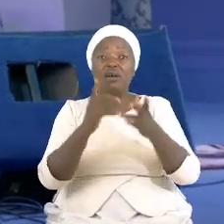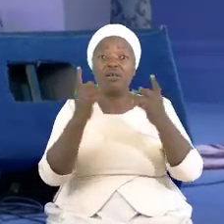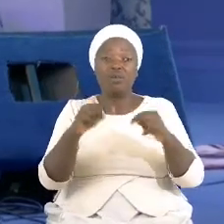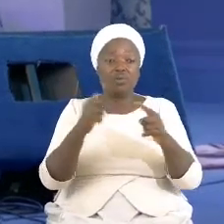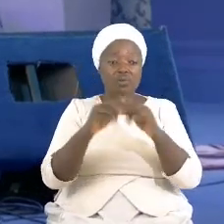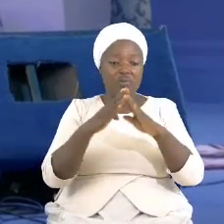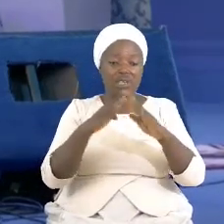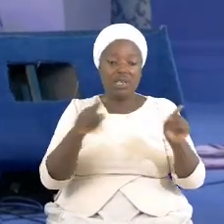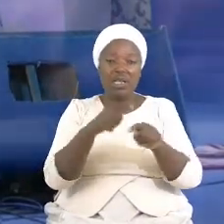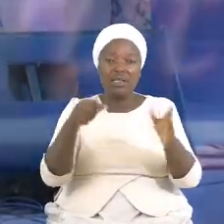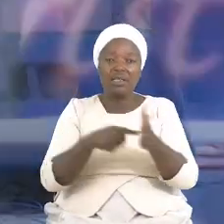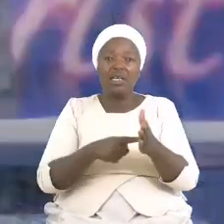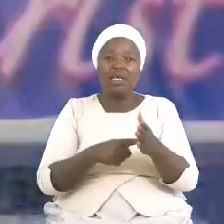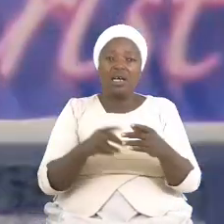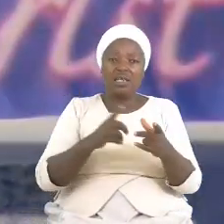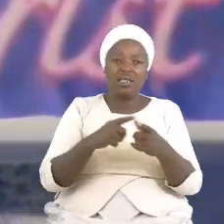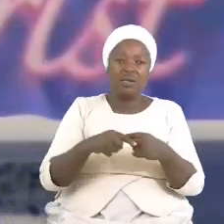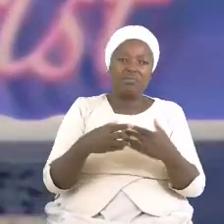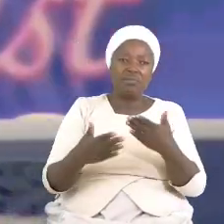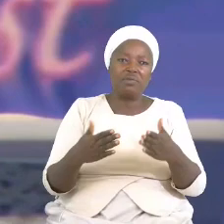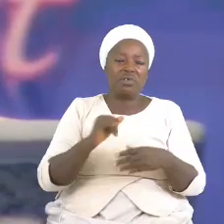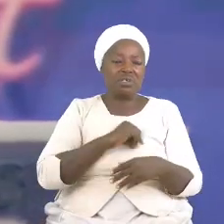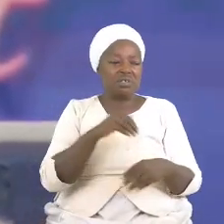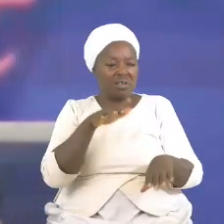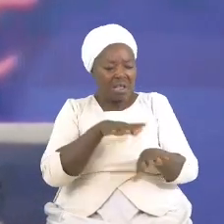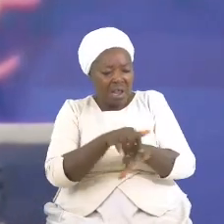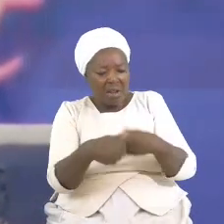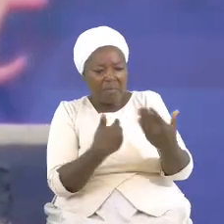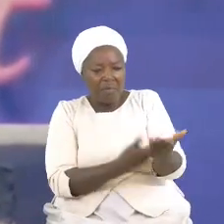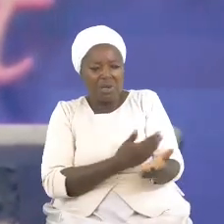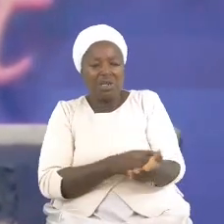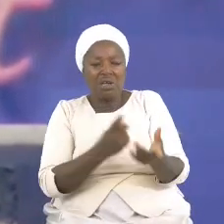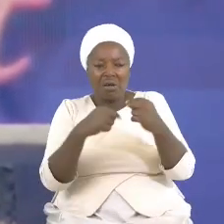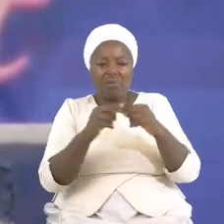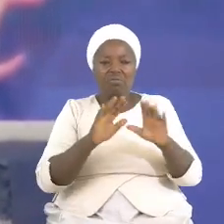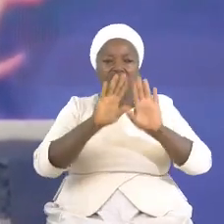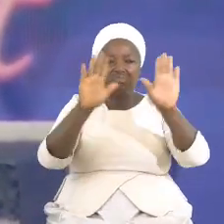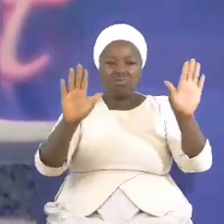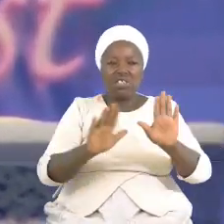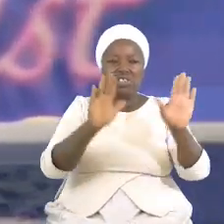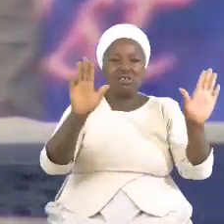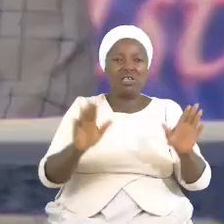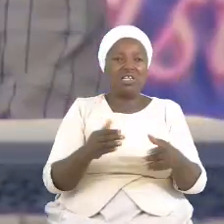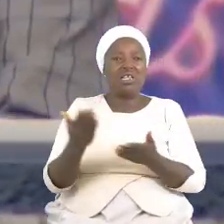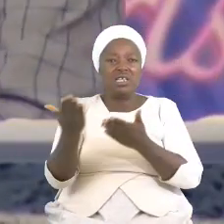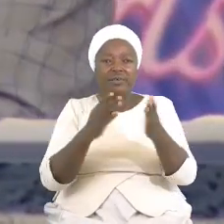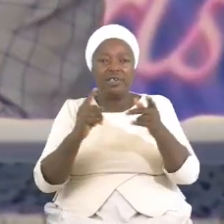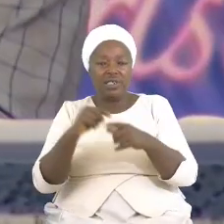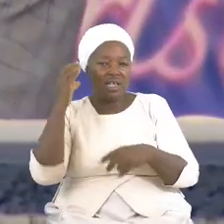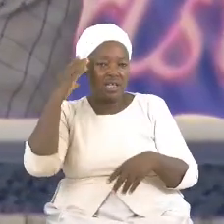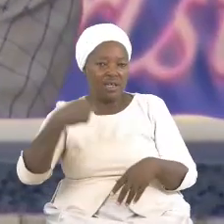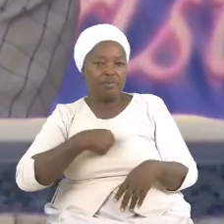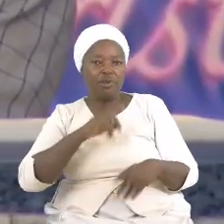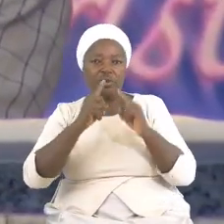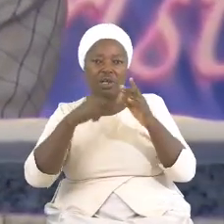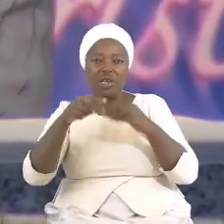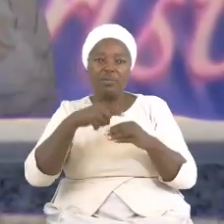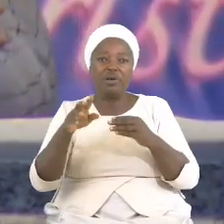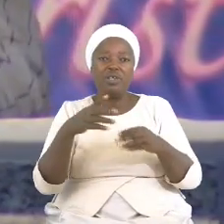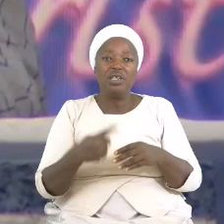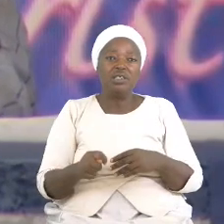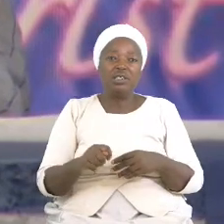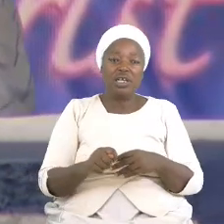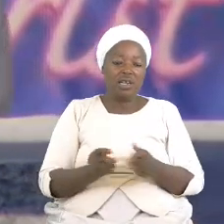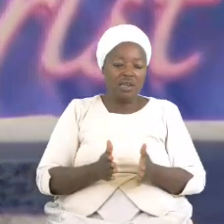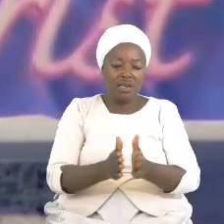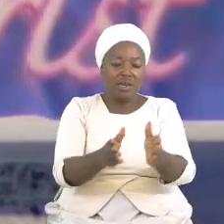this. Maybe they came in the morning at the Sunday service and they hear me talking about the narrow path and then